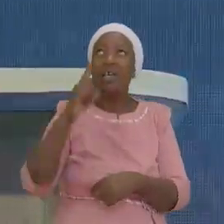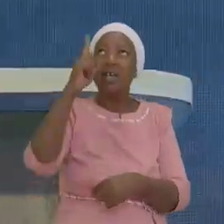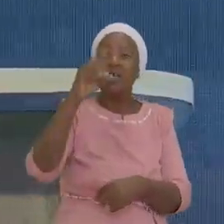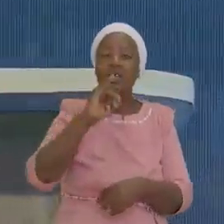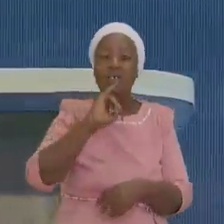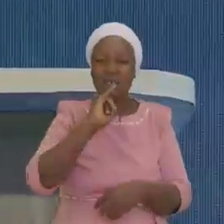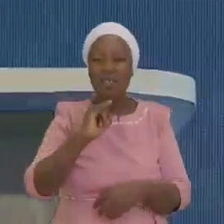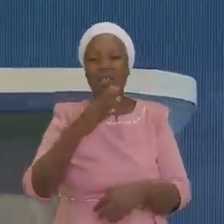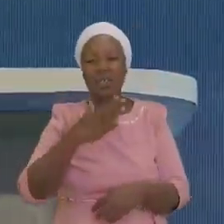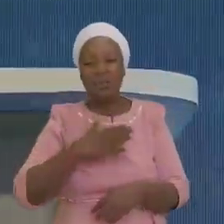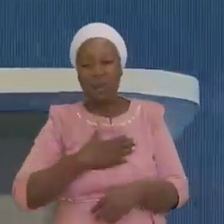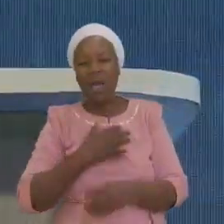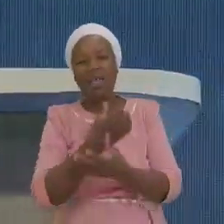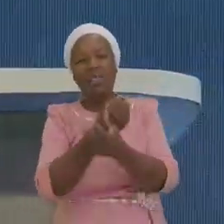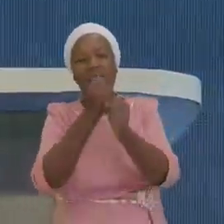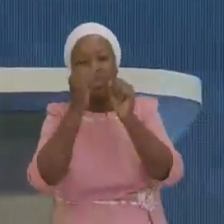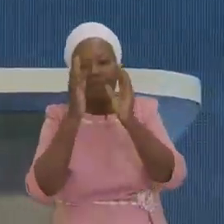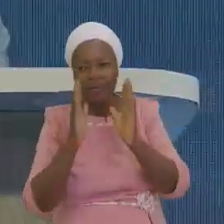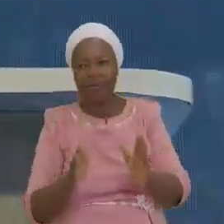is my Savior.